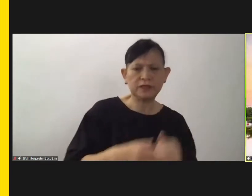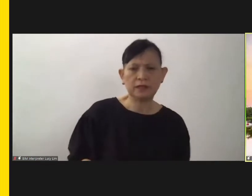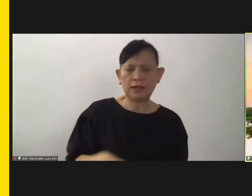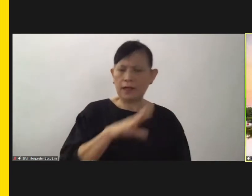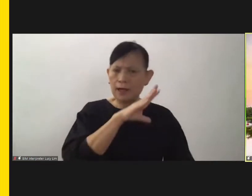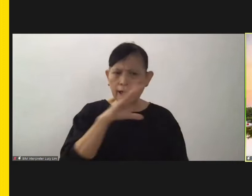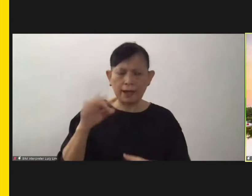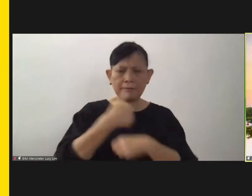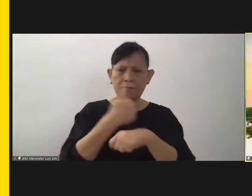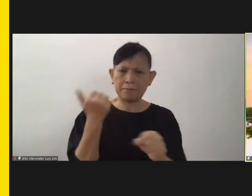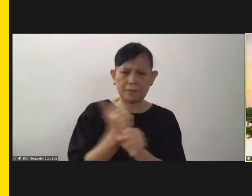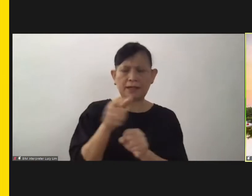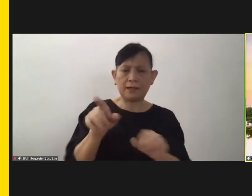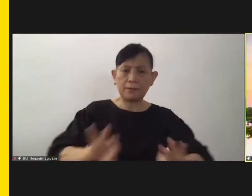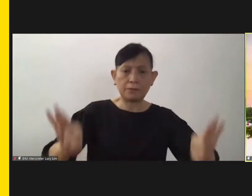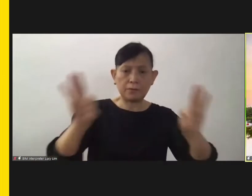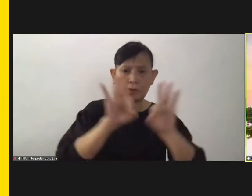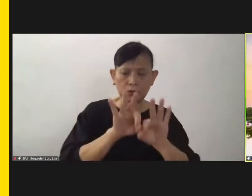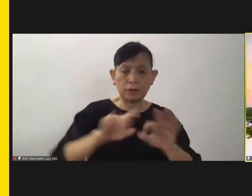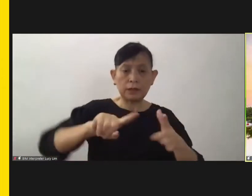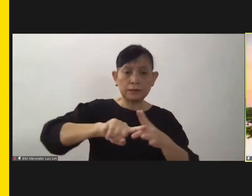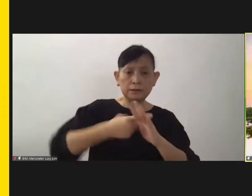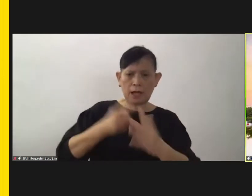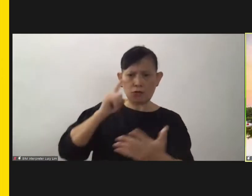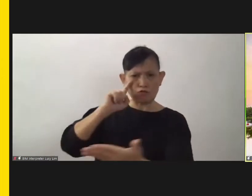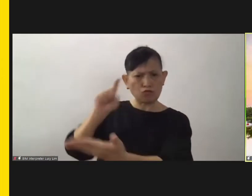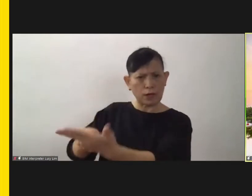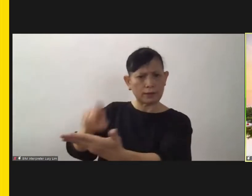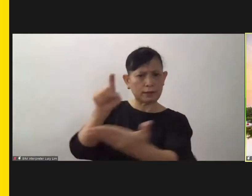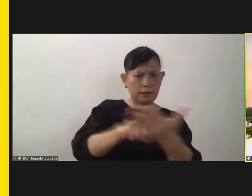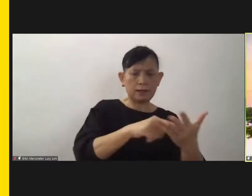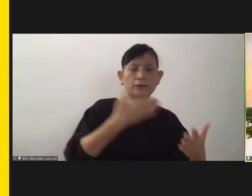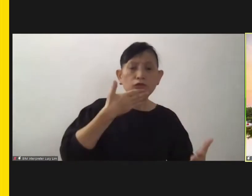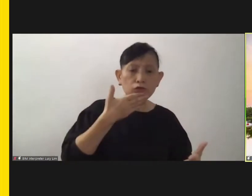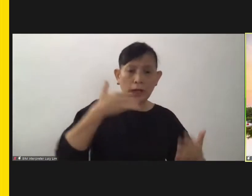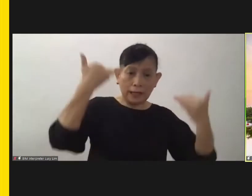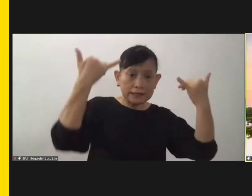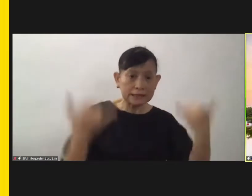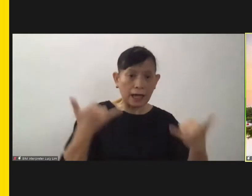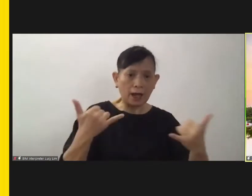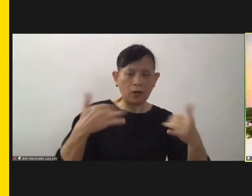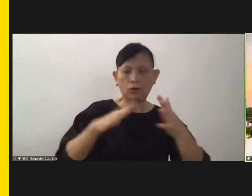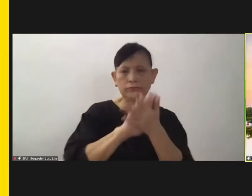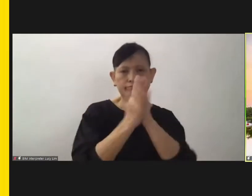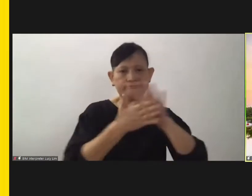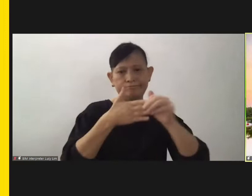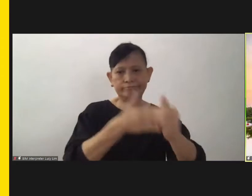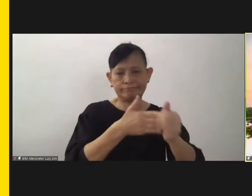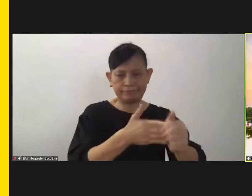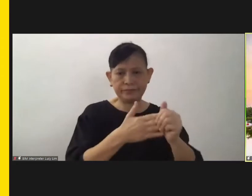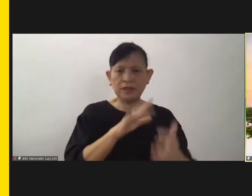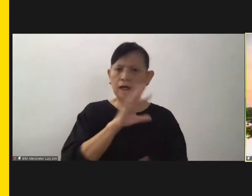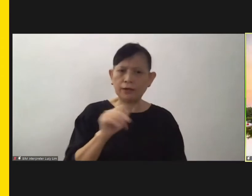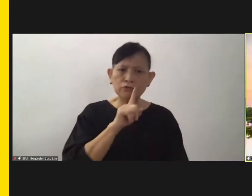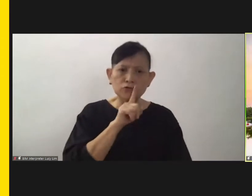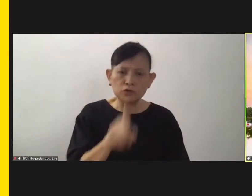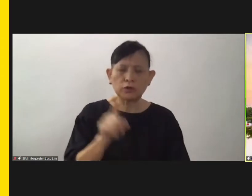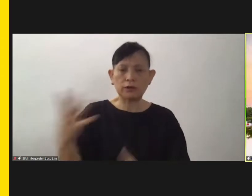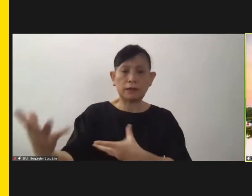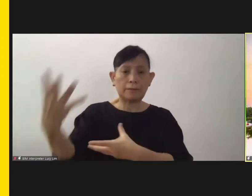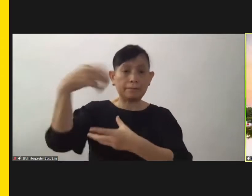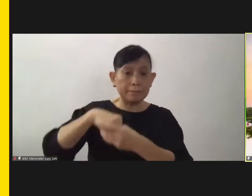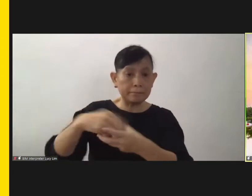archaic. Let us start recognizing them as current leaders and ensure their participation and